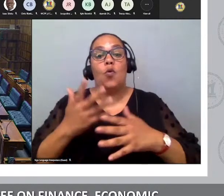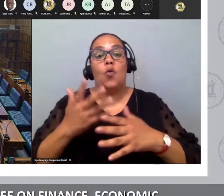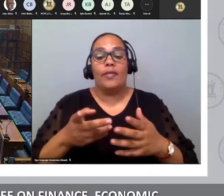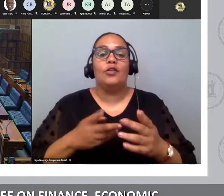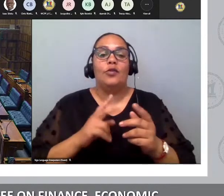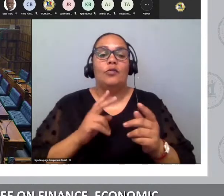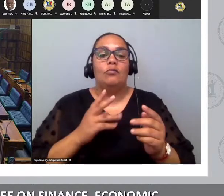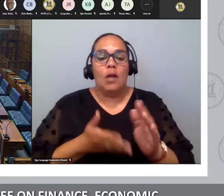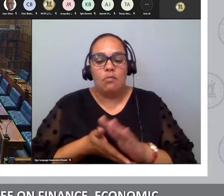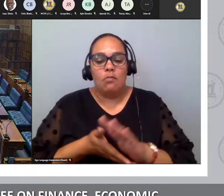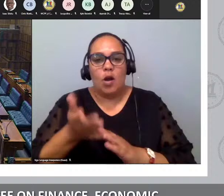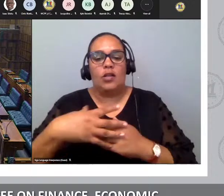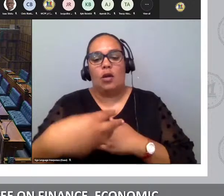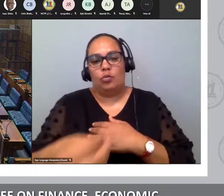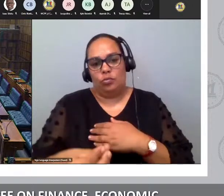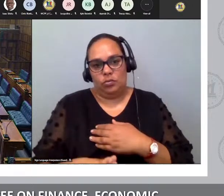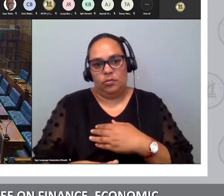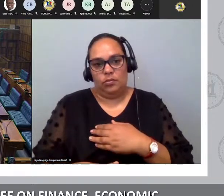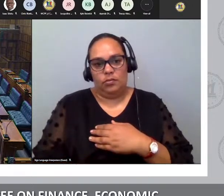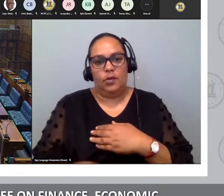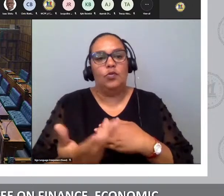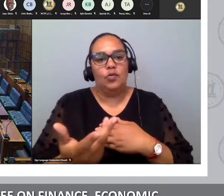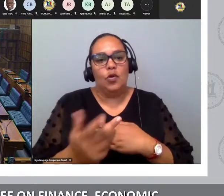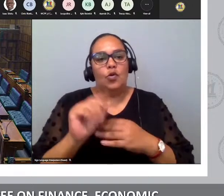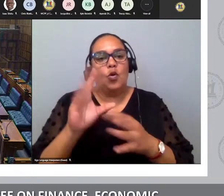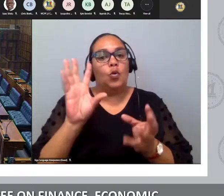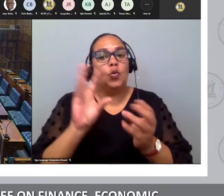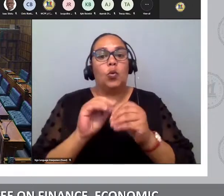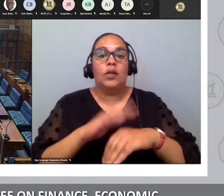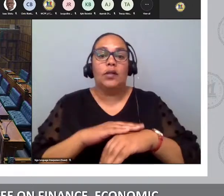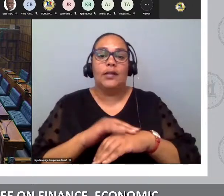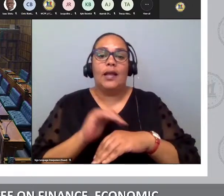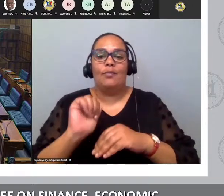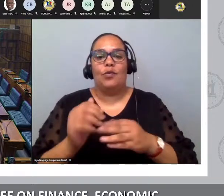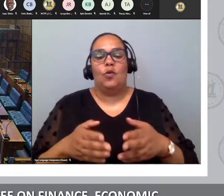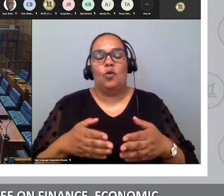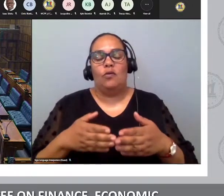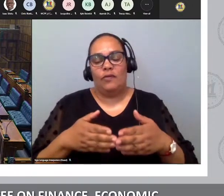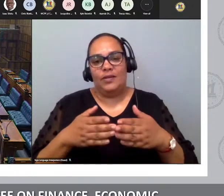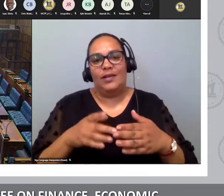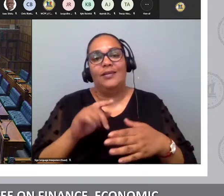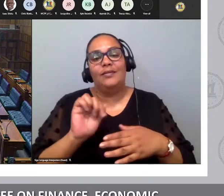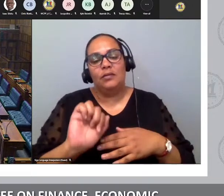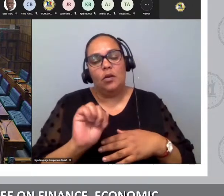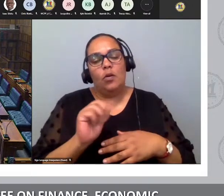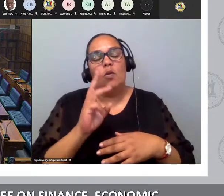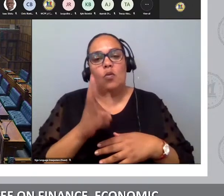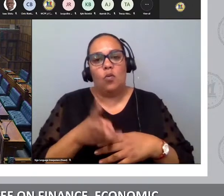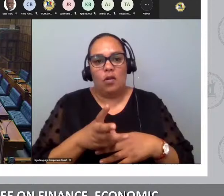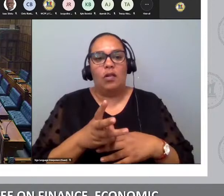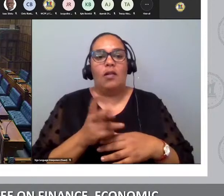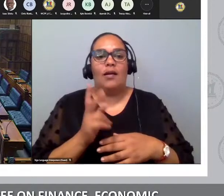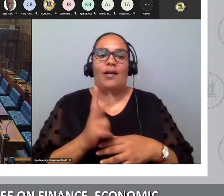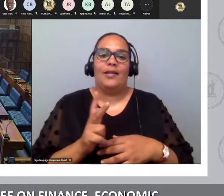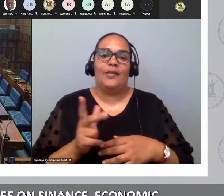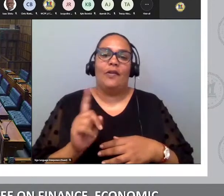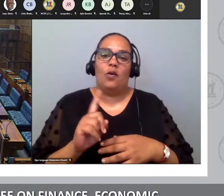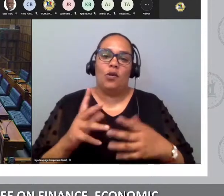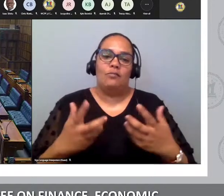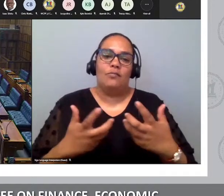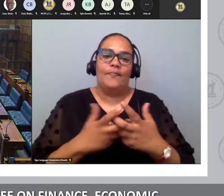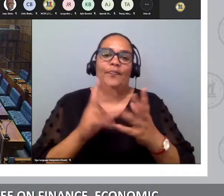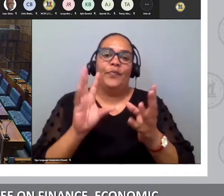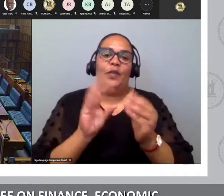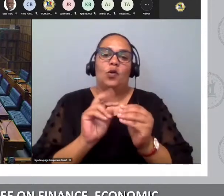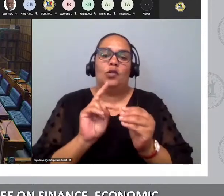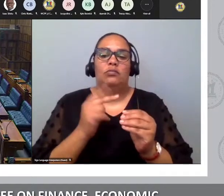water outward so it's the total time of the vessel that is then classified as the total